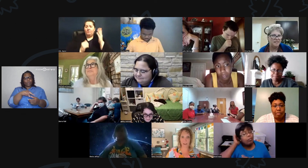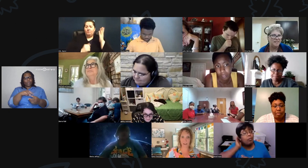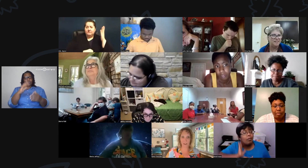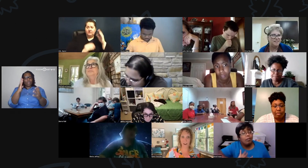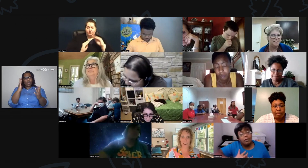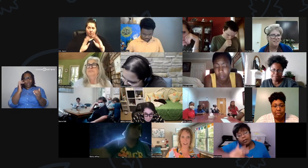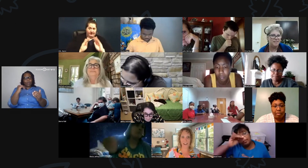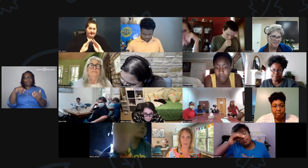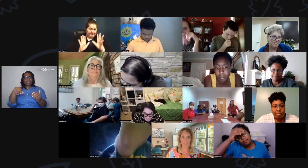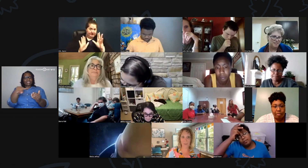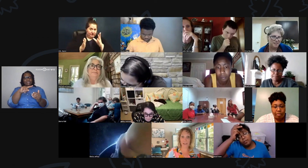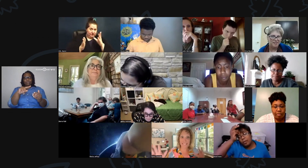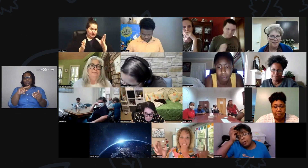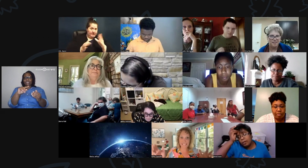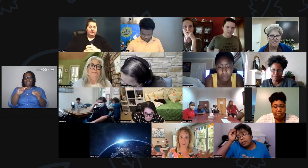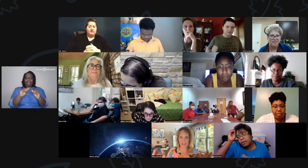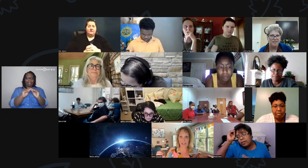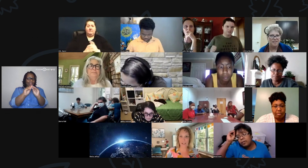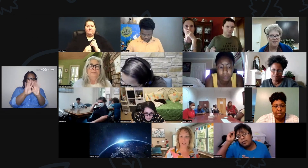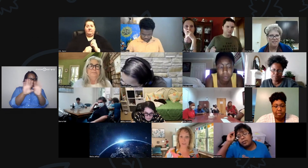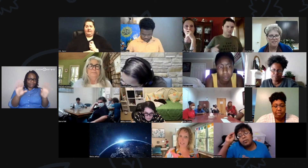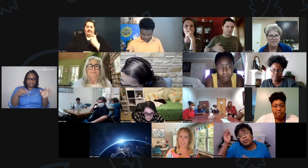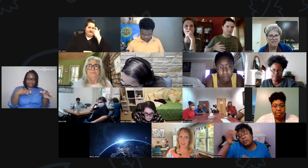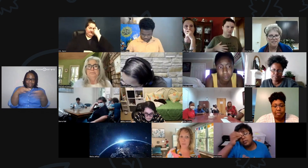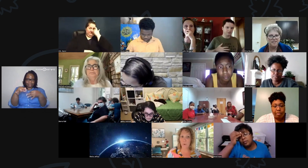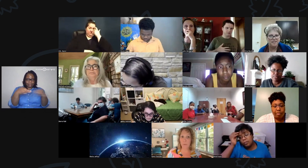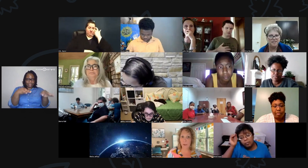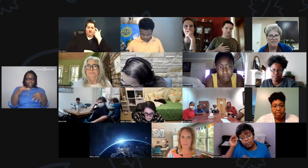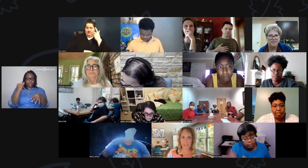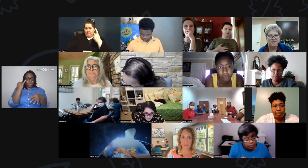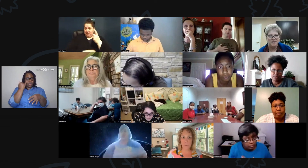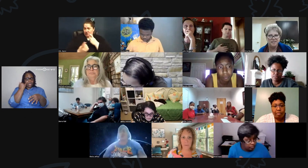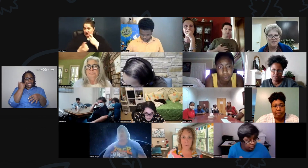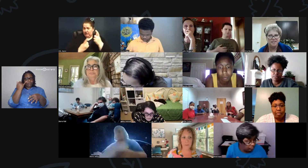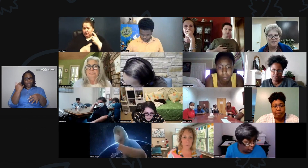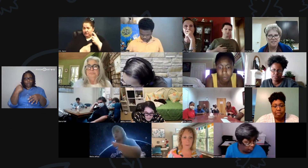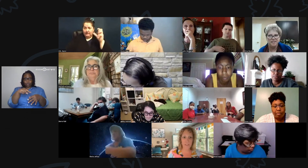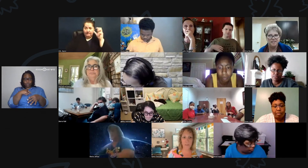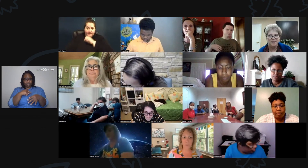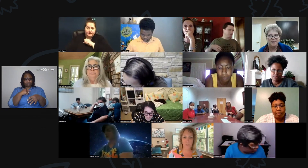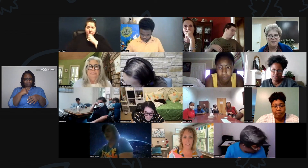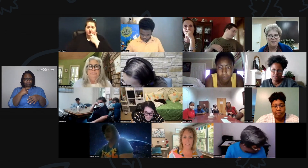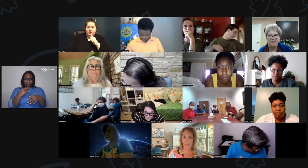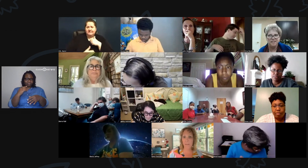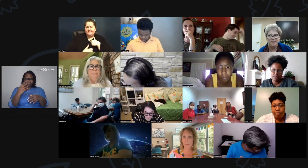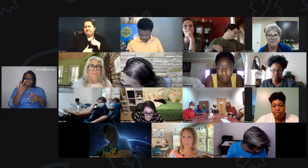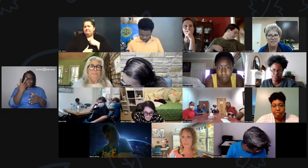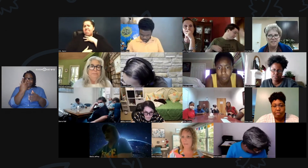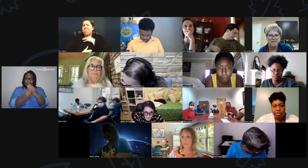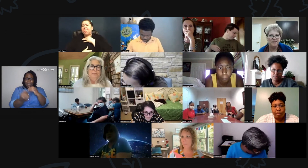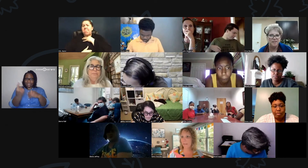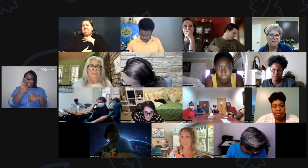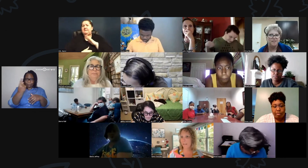clear manner to make sense of it. So let us know what we might have missed or what you might be still curious about.